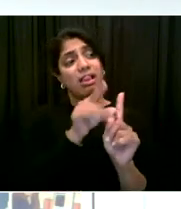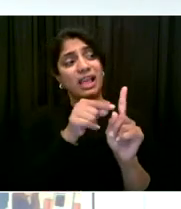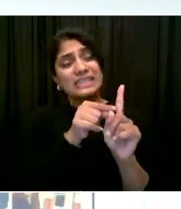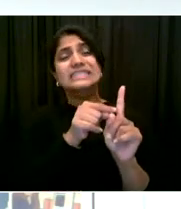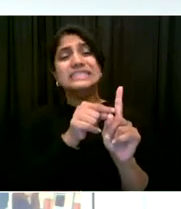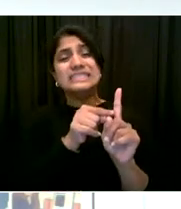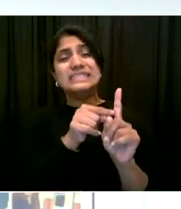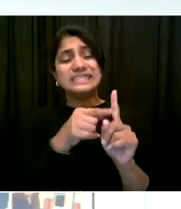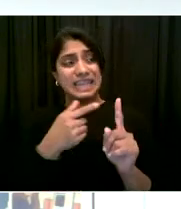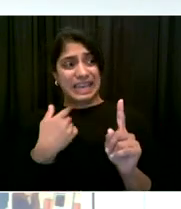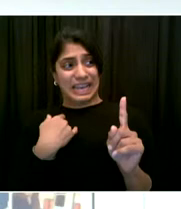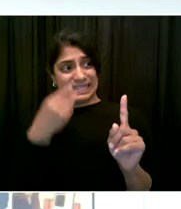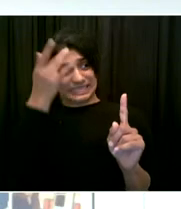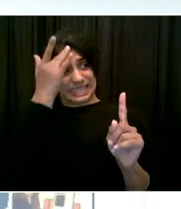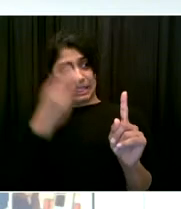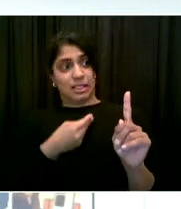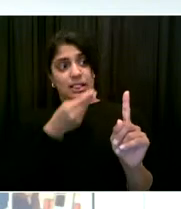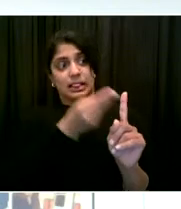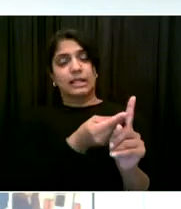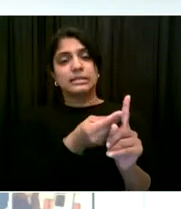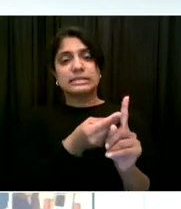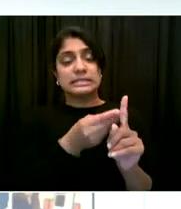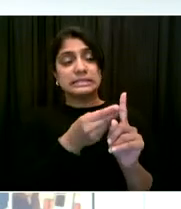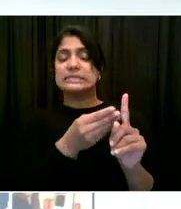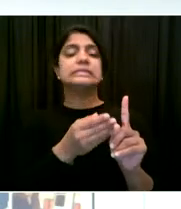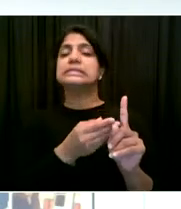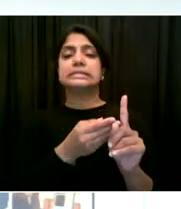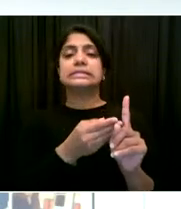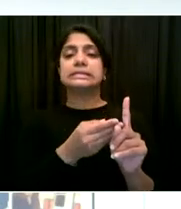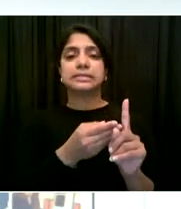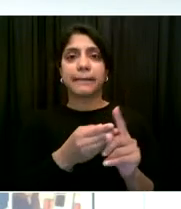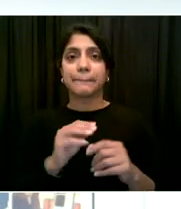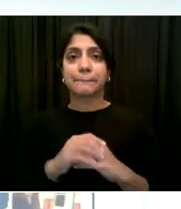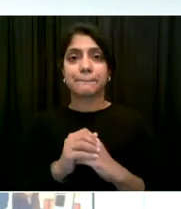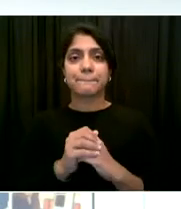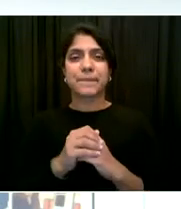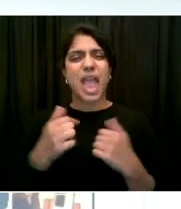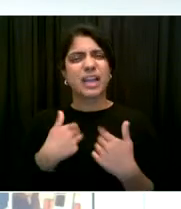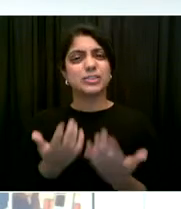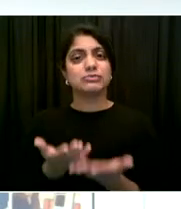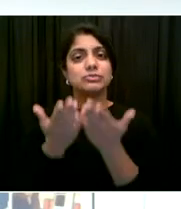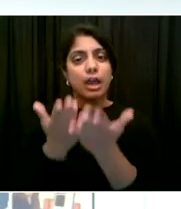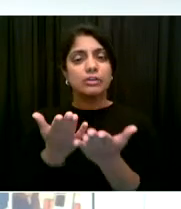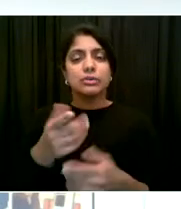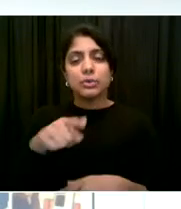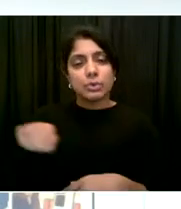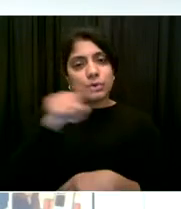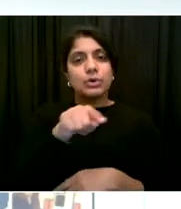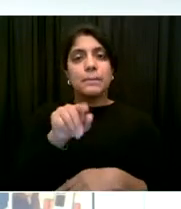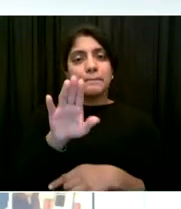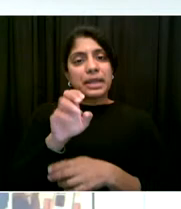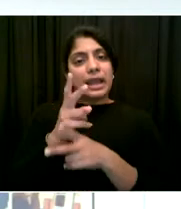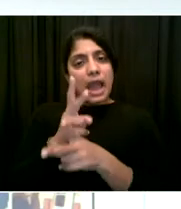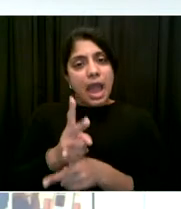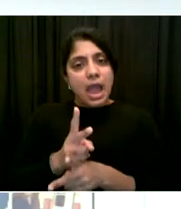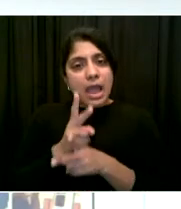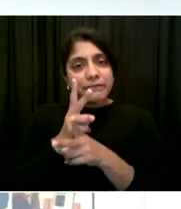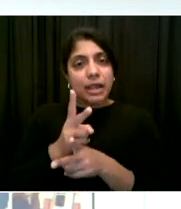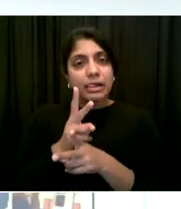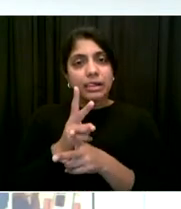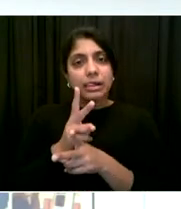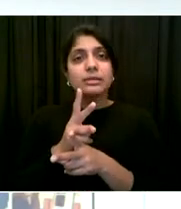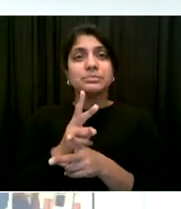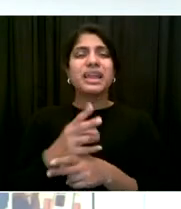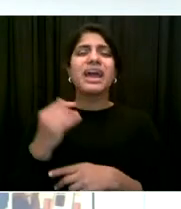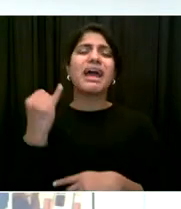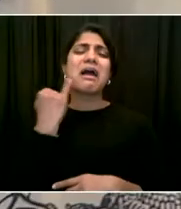have any question and it is optional, then I would consider avoiding it at least for the next few weeks. Thank